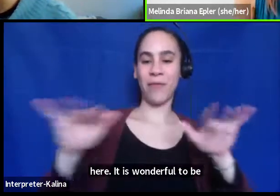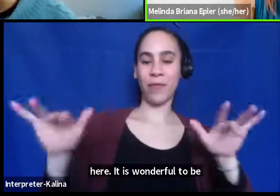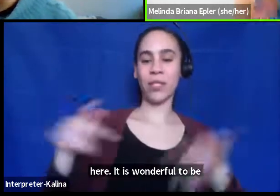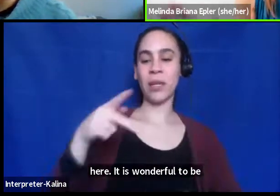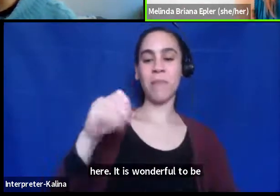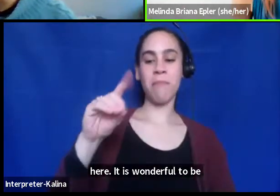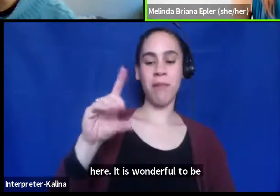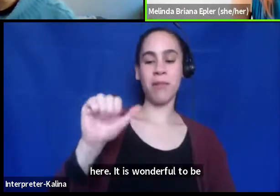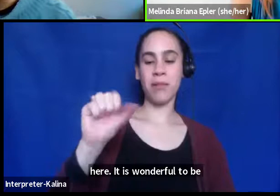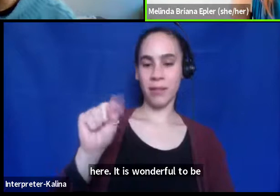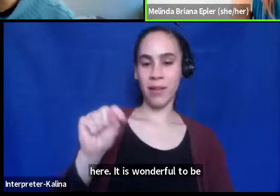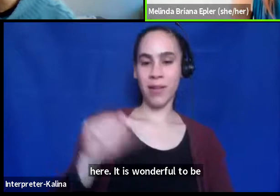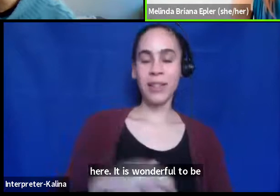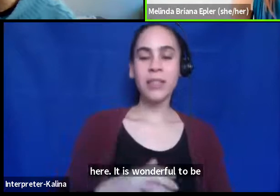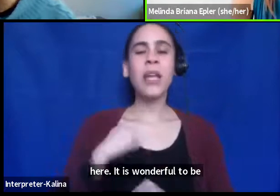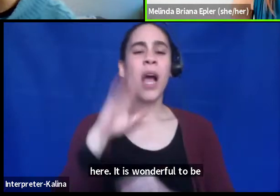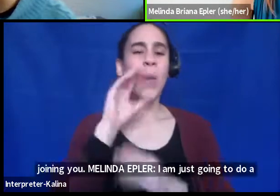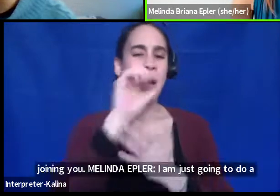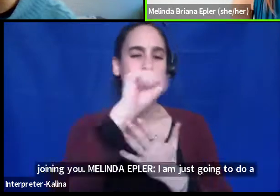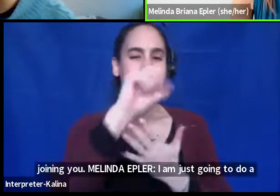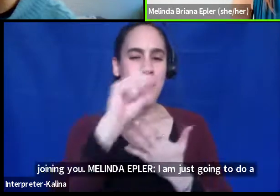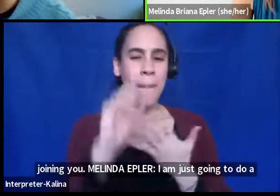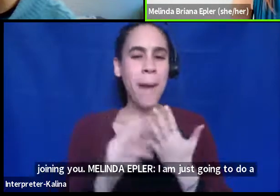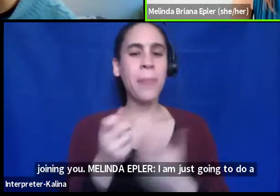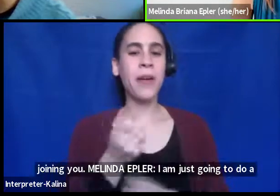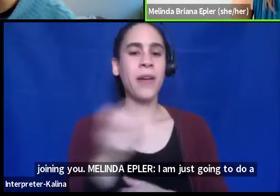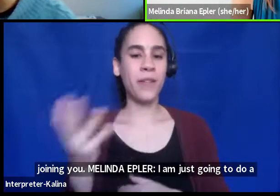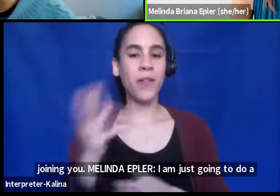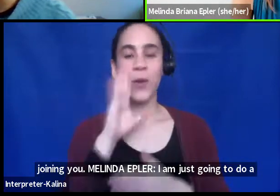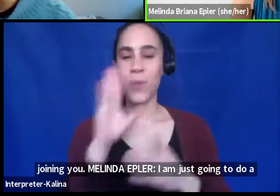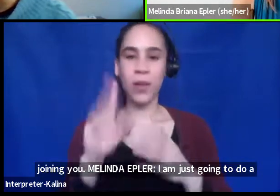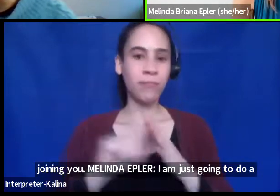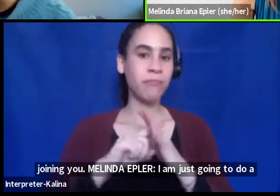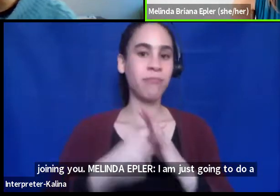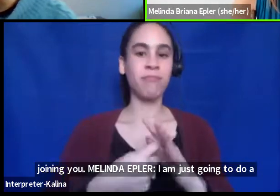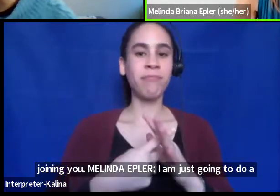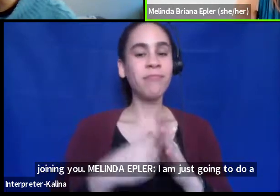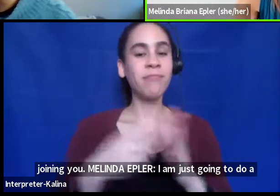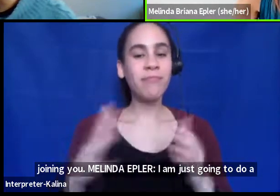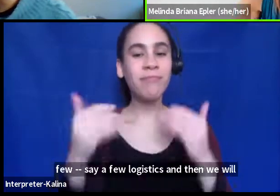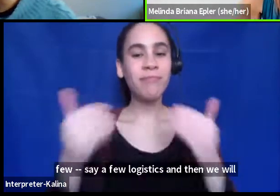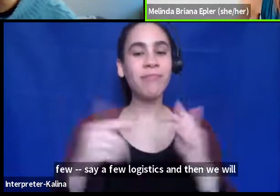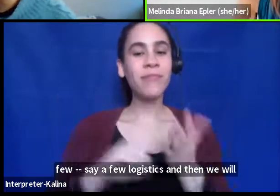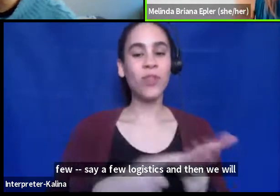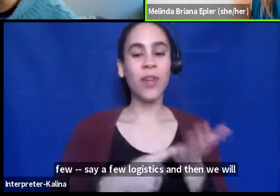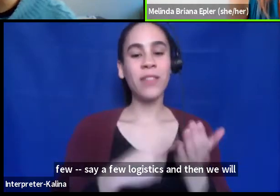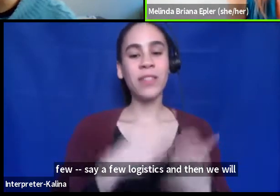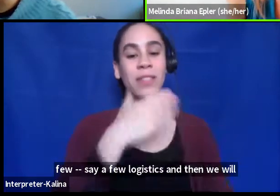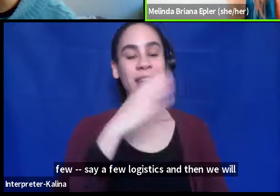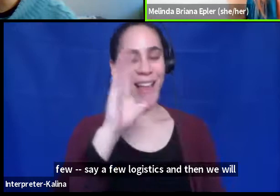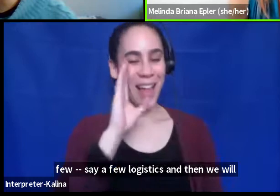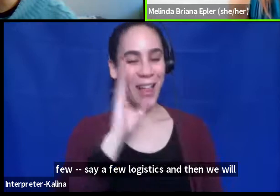say a few logistics, and then we'll jump into the conversation. And hello, Fabienne. Thanks for